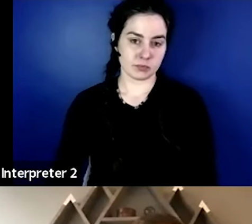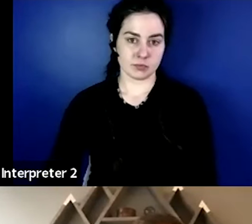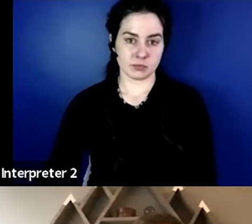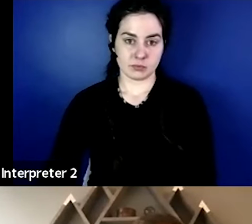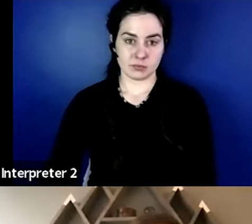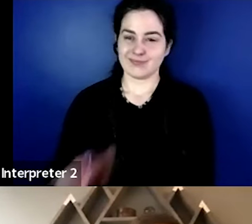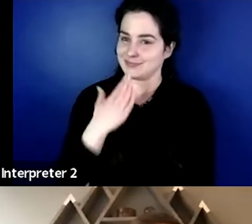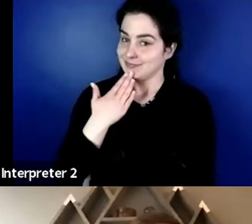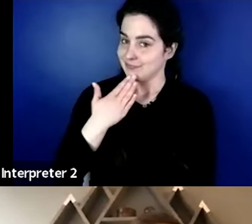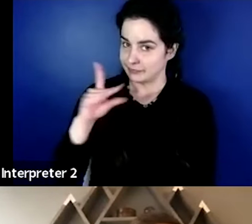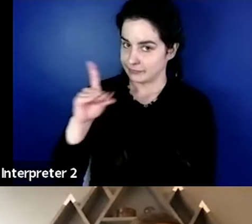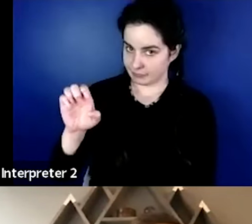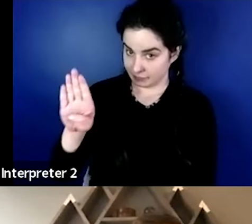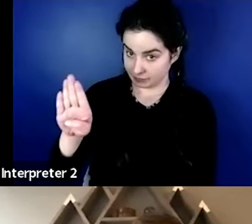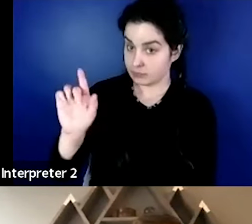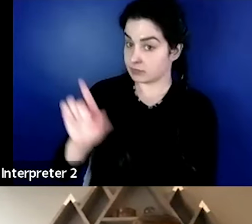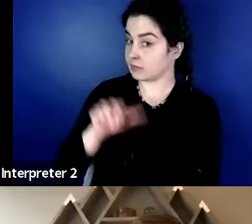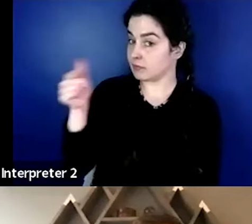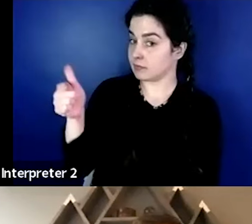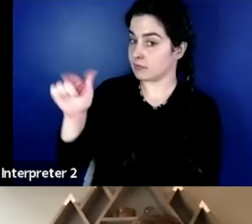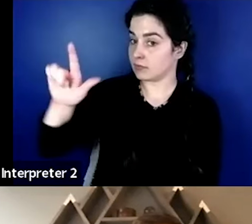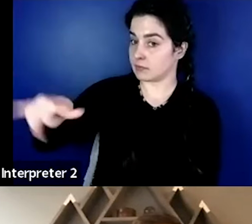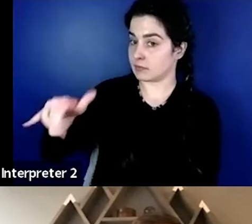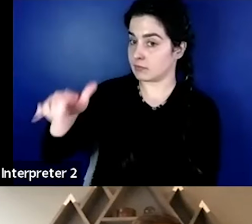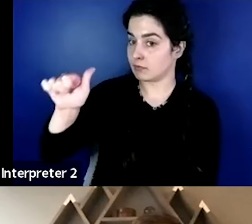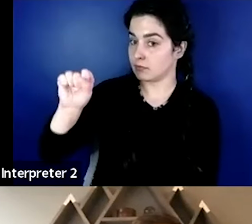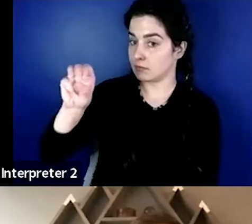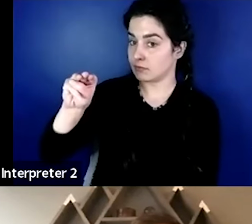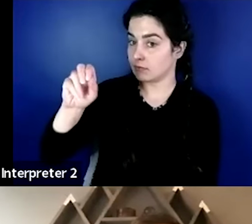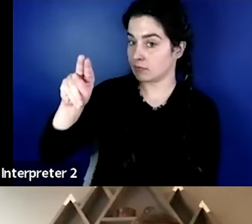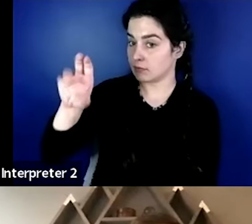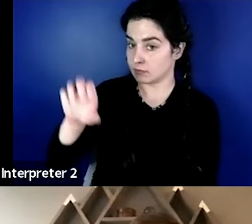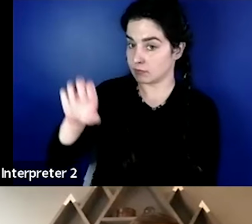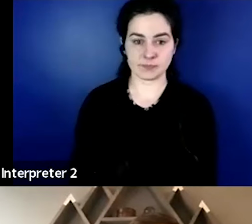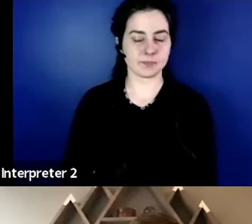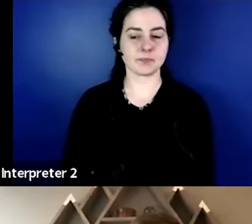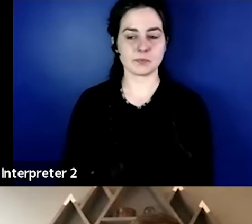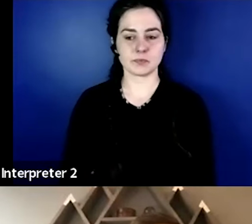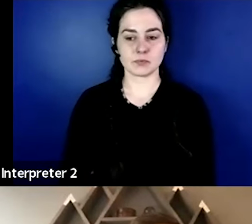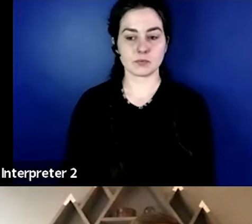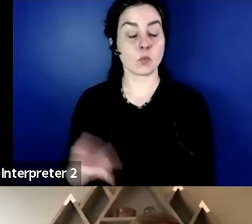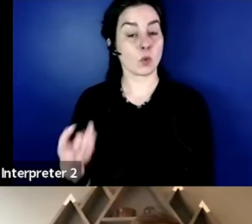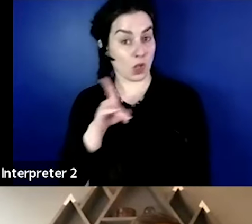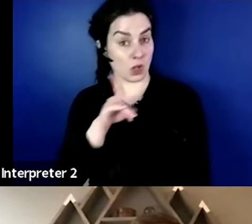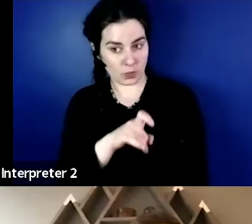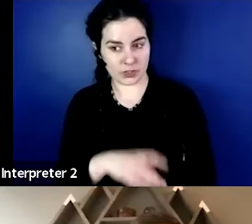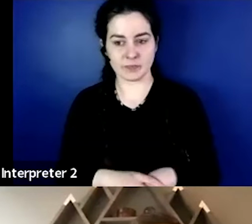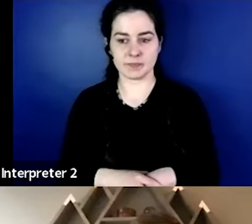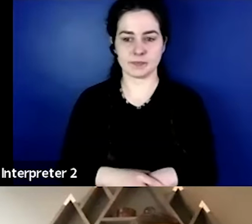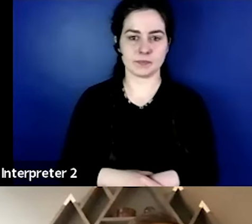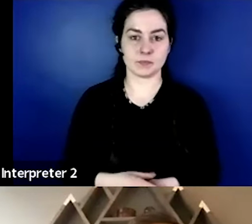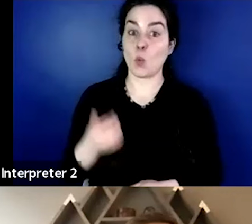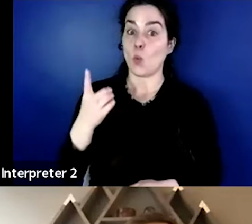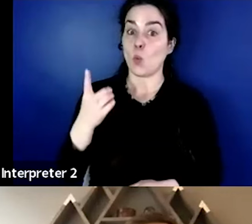Thanks, Deb. Jasmine? One question that's come in is, one tension and consistent question I